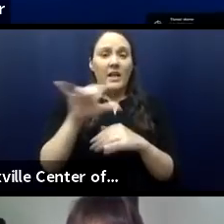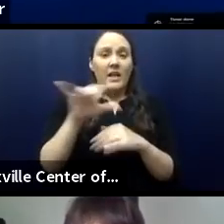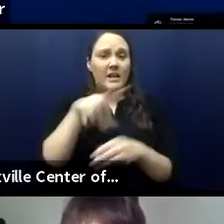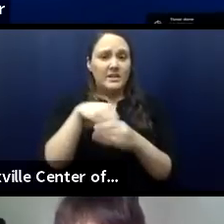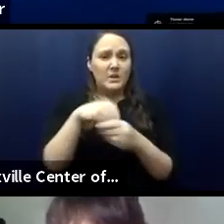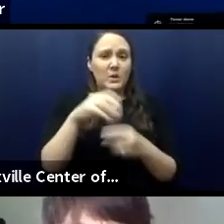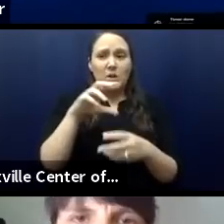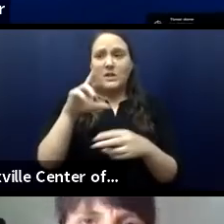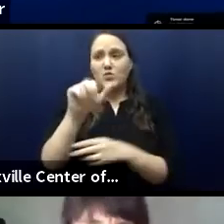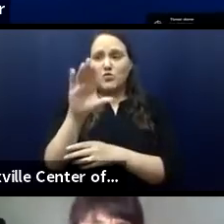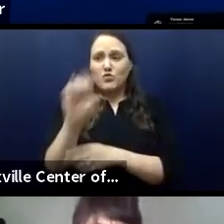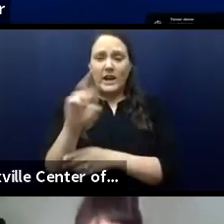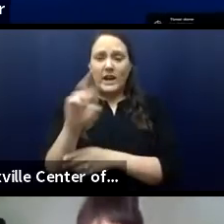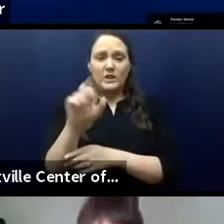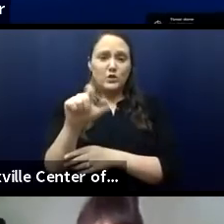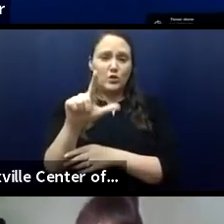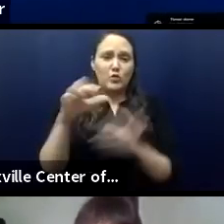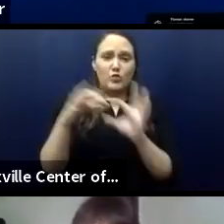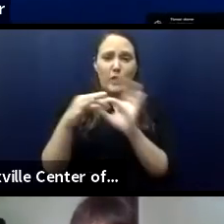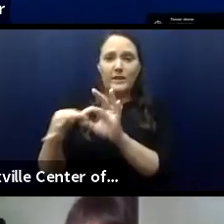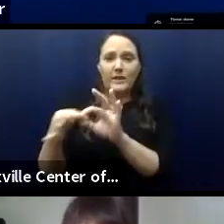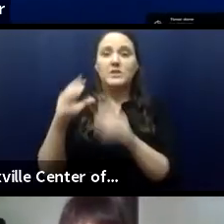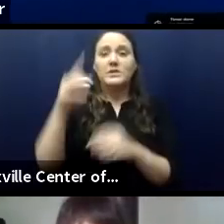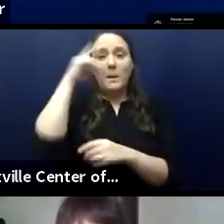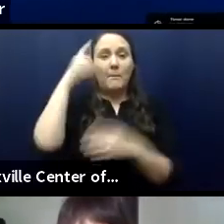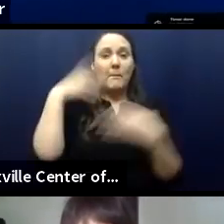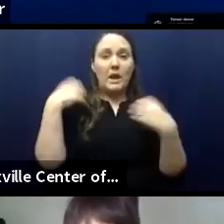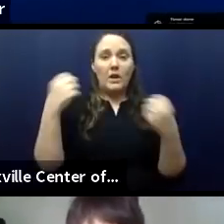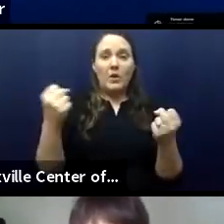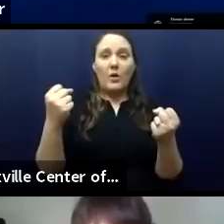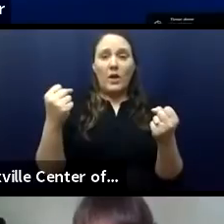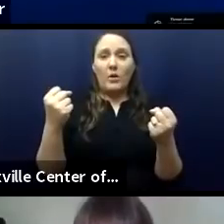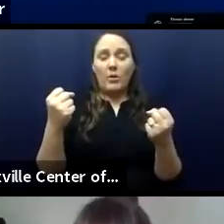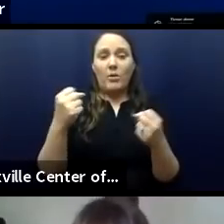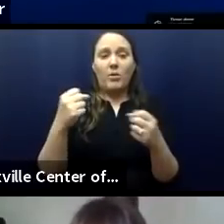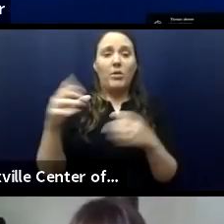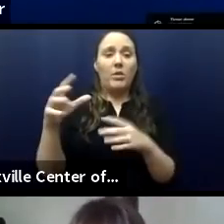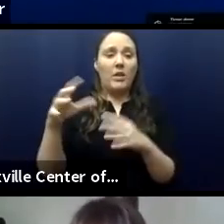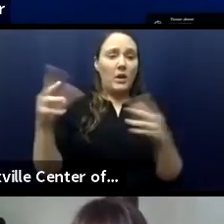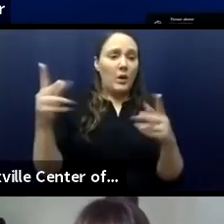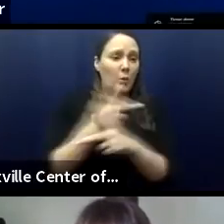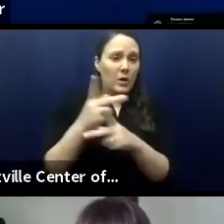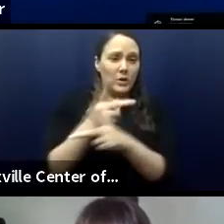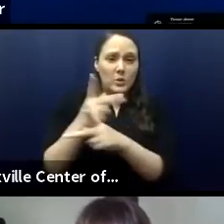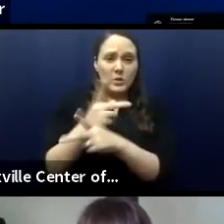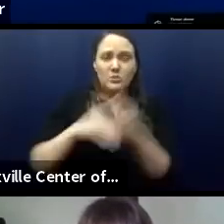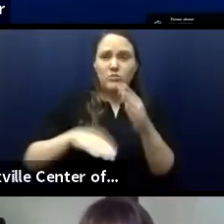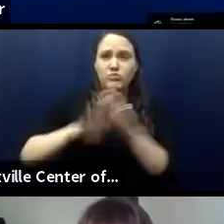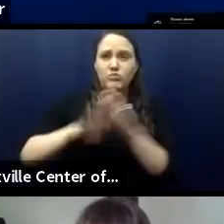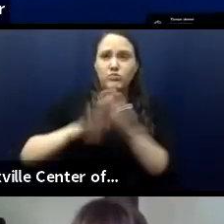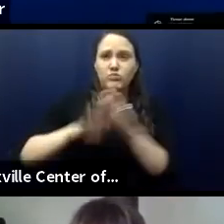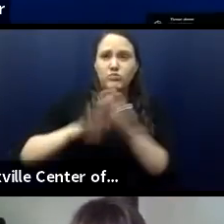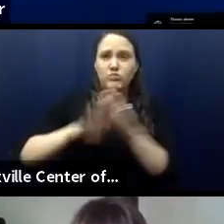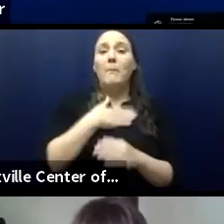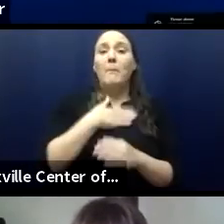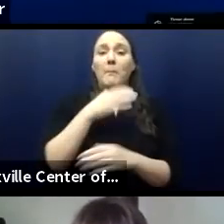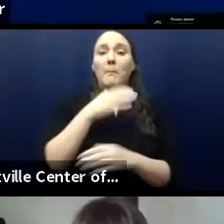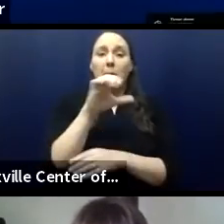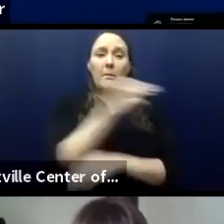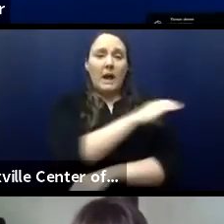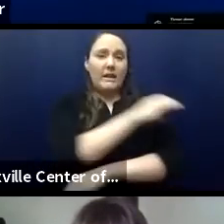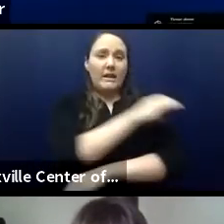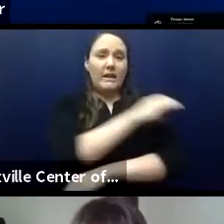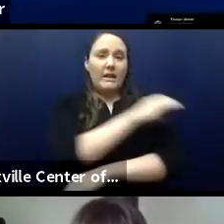relations. Mental health exacerbations, as a prior resident stated, are skyrocketing. My clinic between June 2019 and June